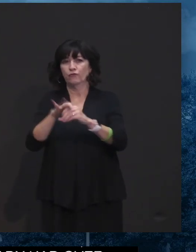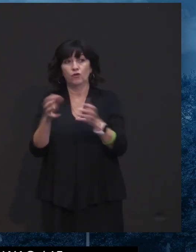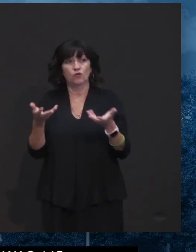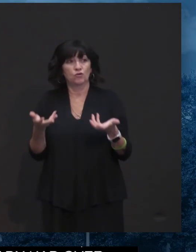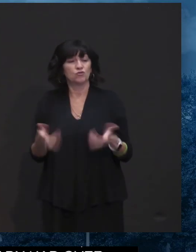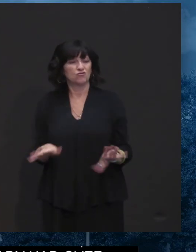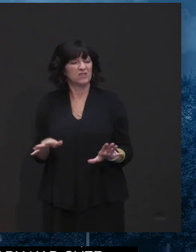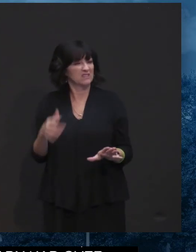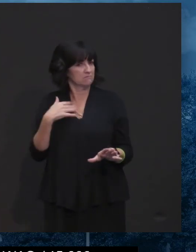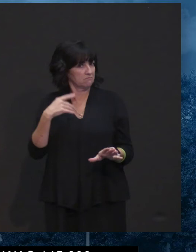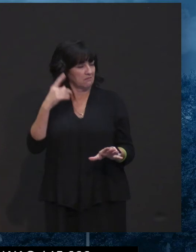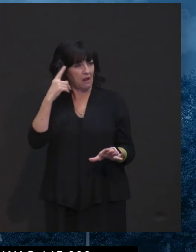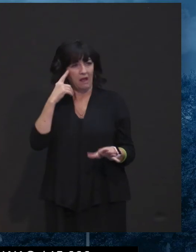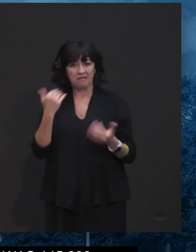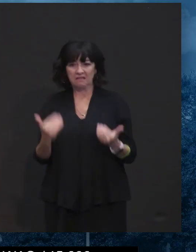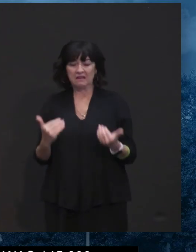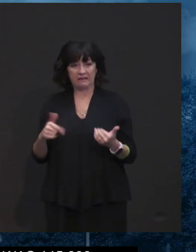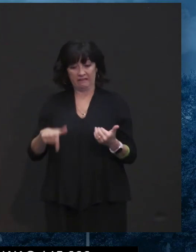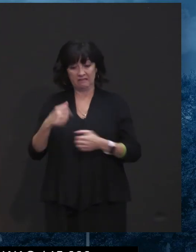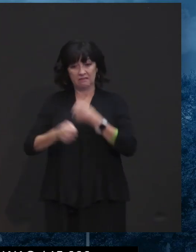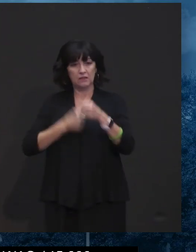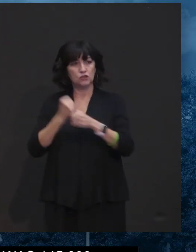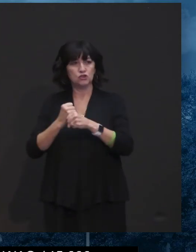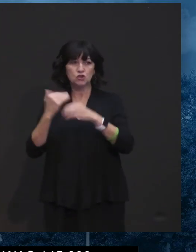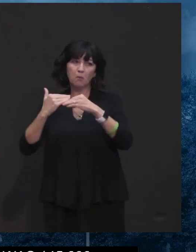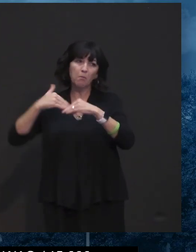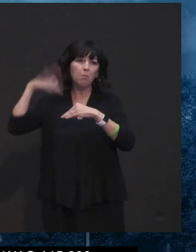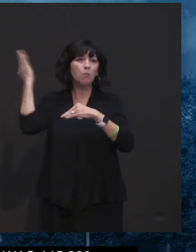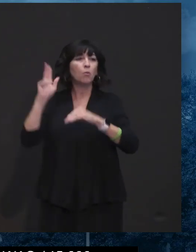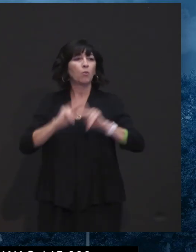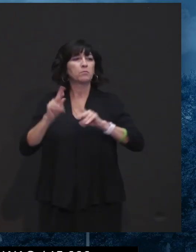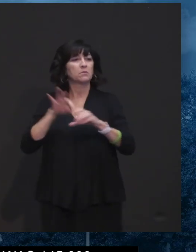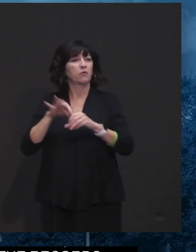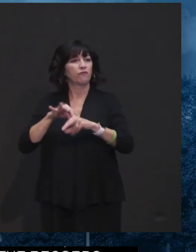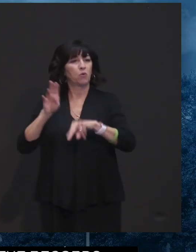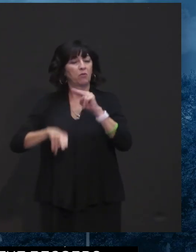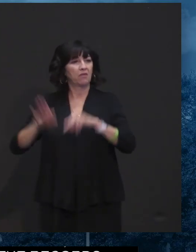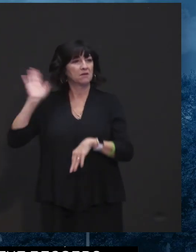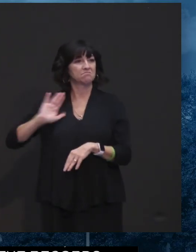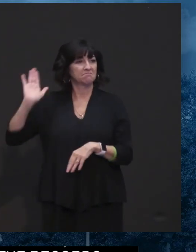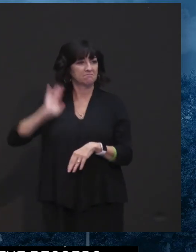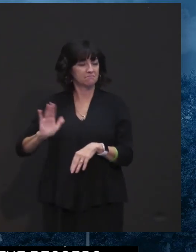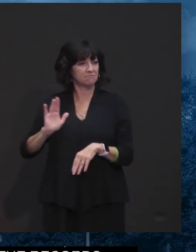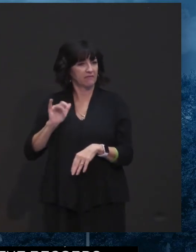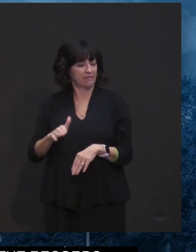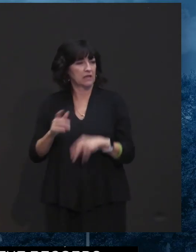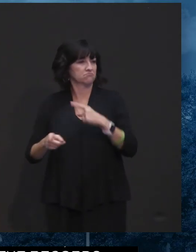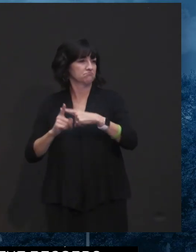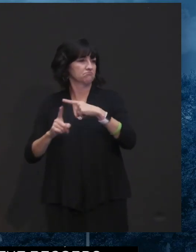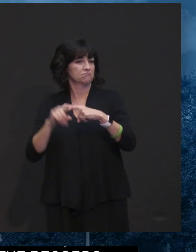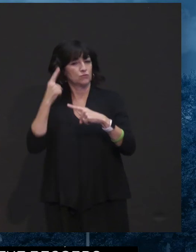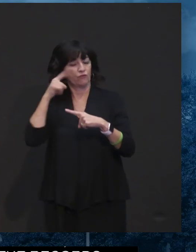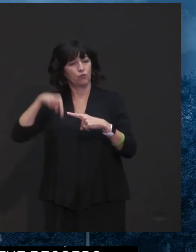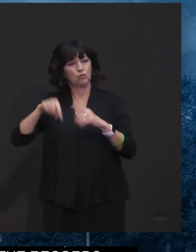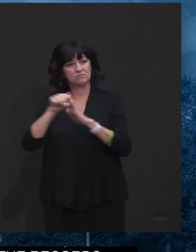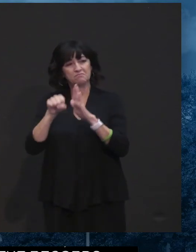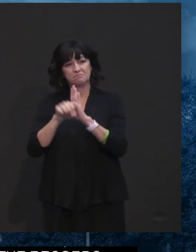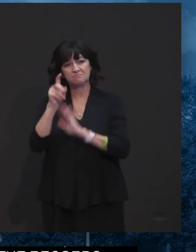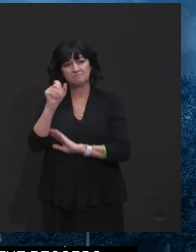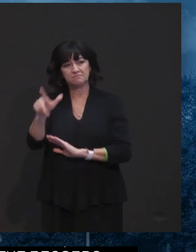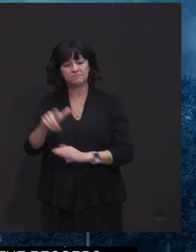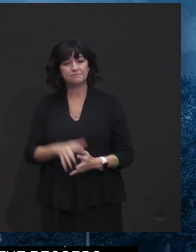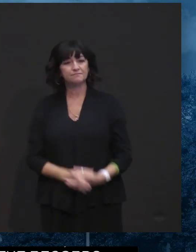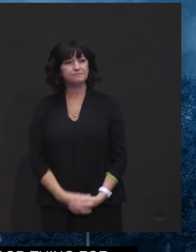records, and that's a good thing for Delaware, and it's a good thing for our country. Next question's from Melissa Steele at Cape